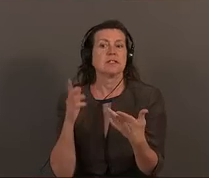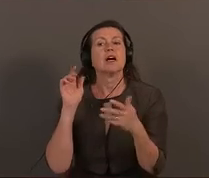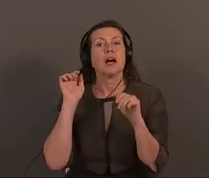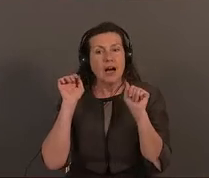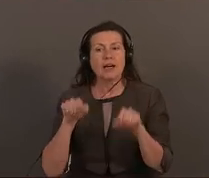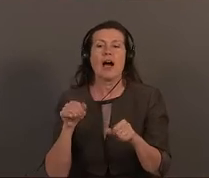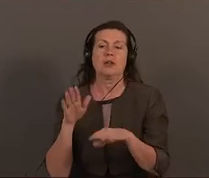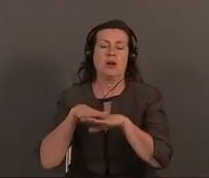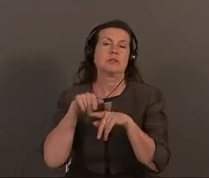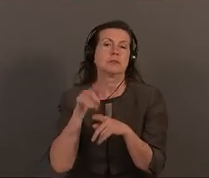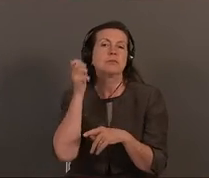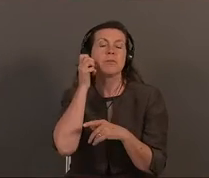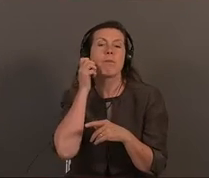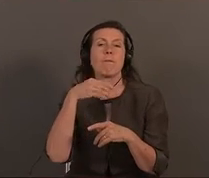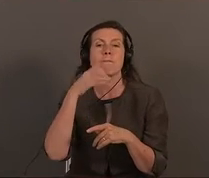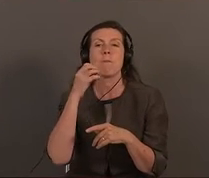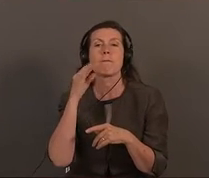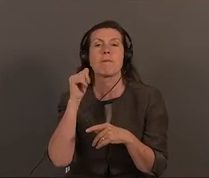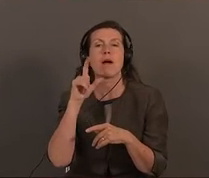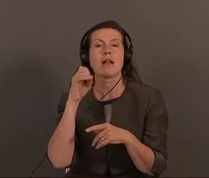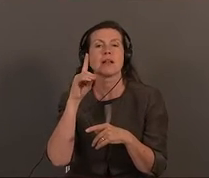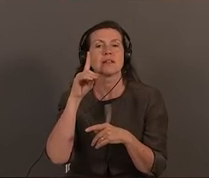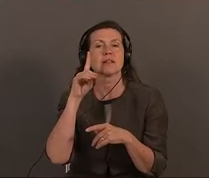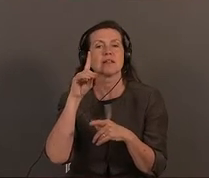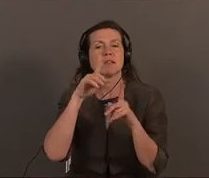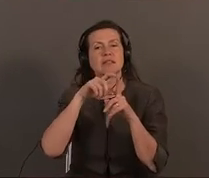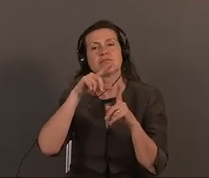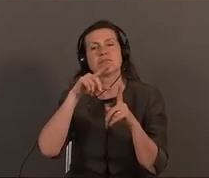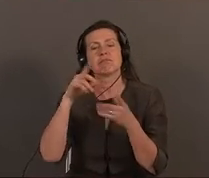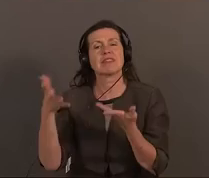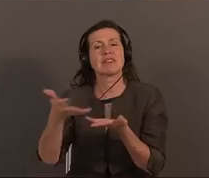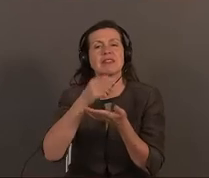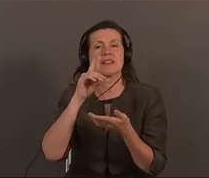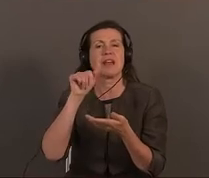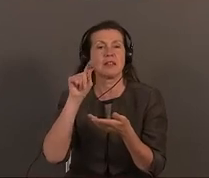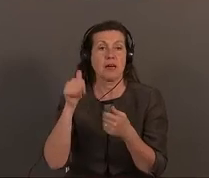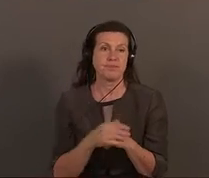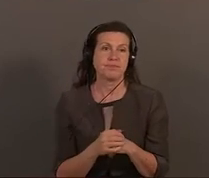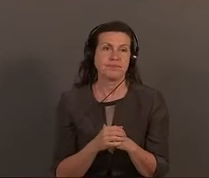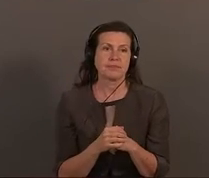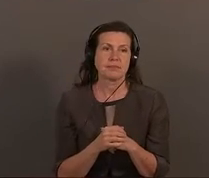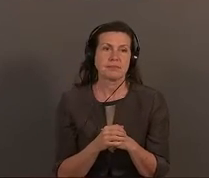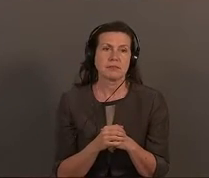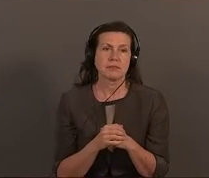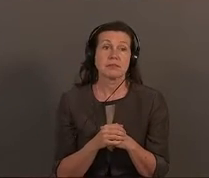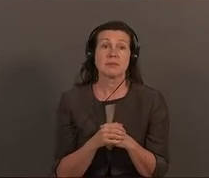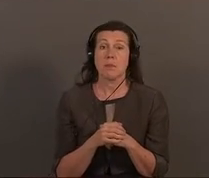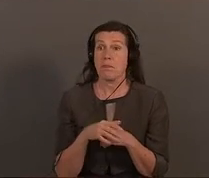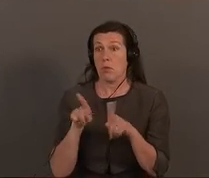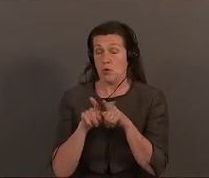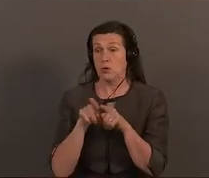Marlene Mizzi, you are also a member of the European Parliament, a Maltese member.